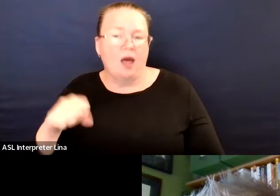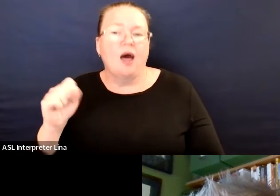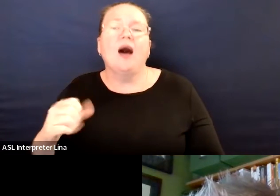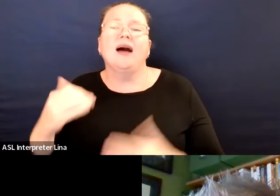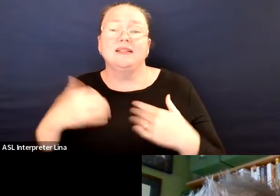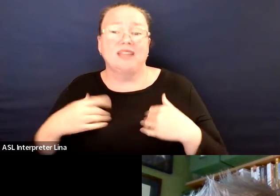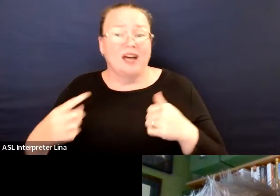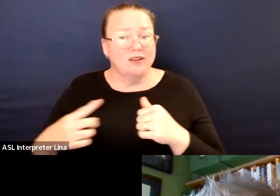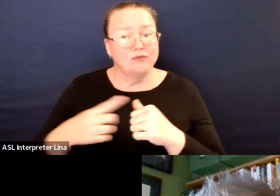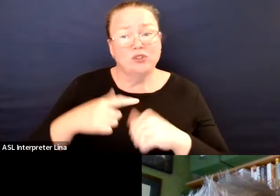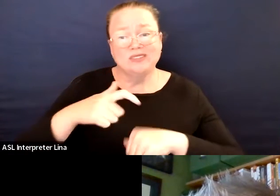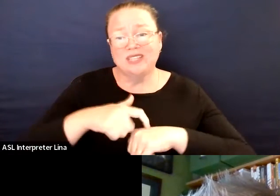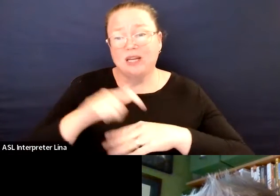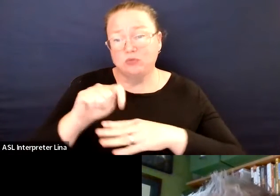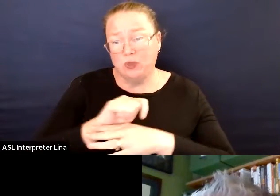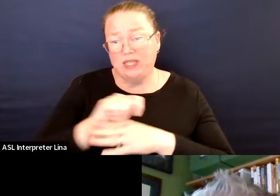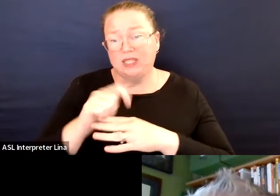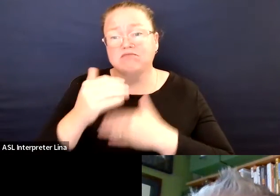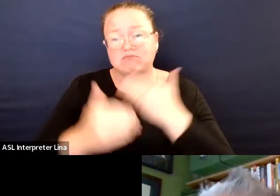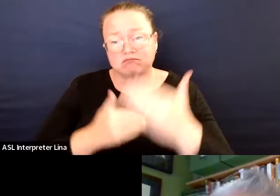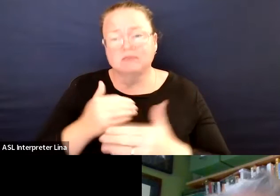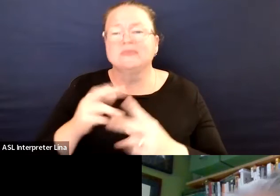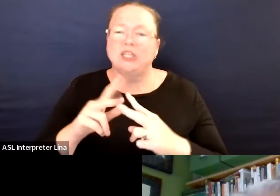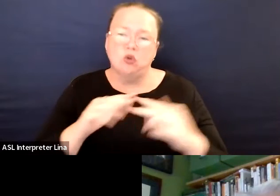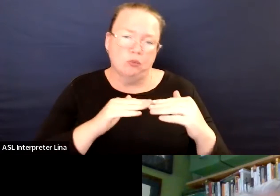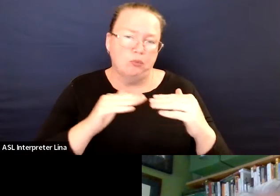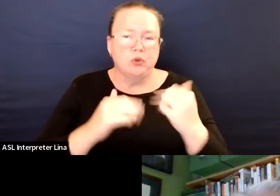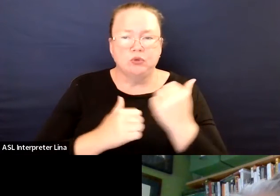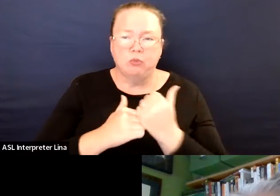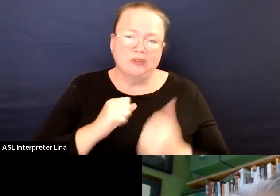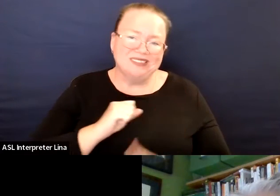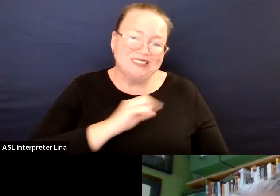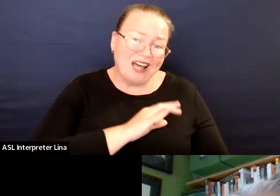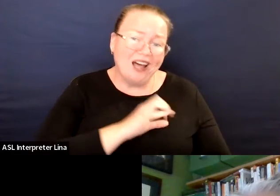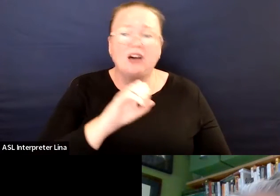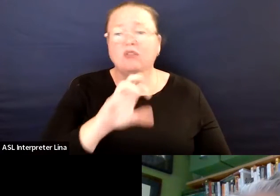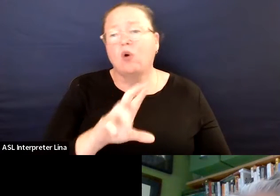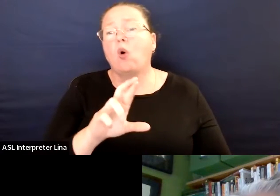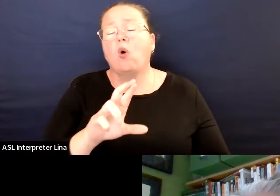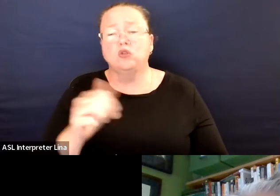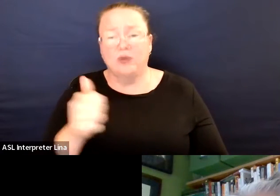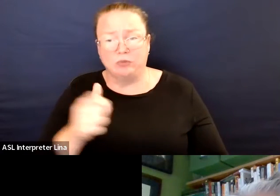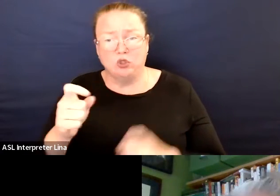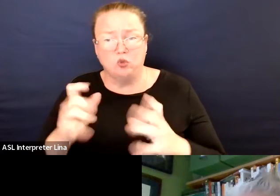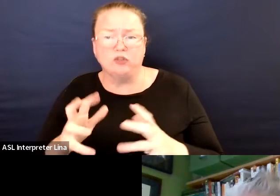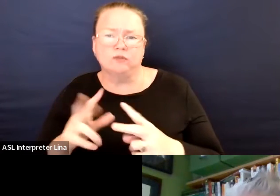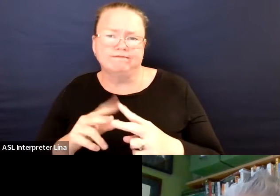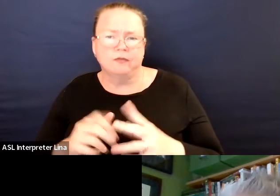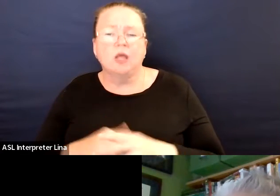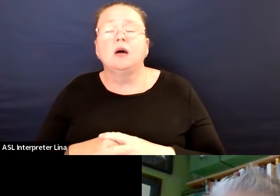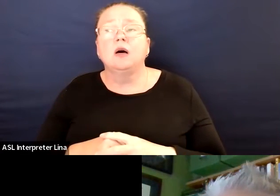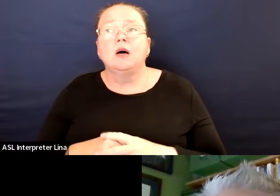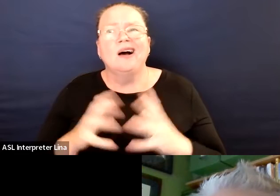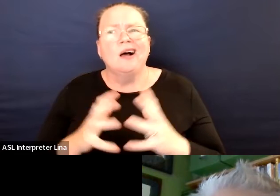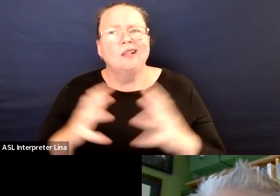initial training that we go through, whether it's our peer support staff or the transportation director. And a lot